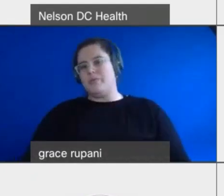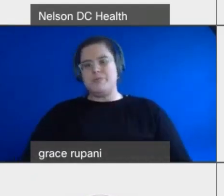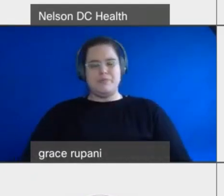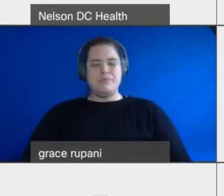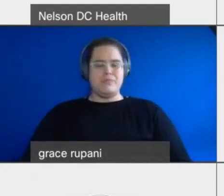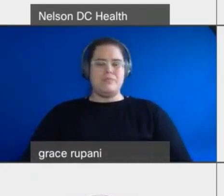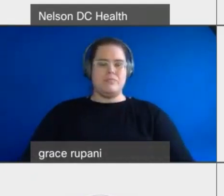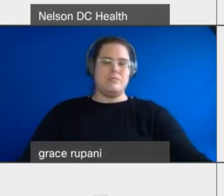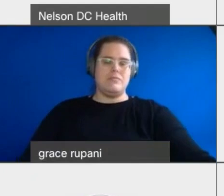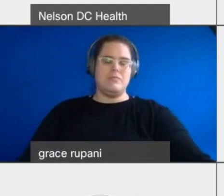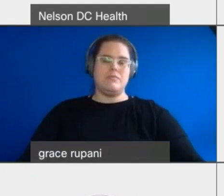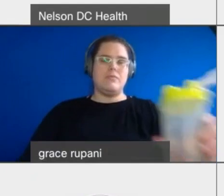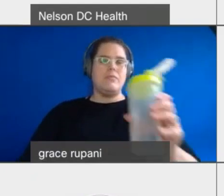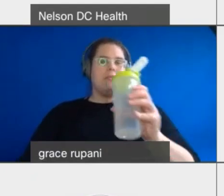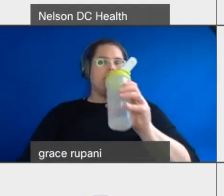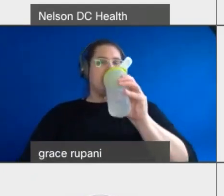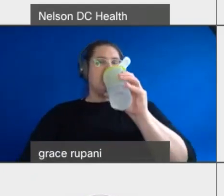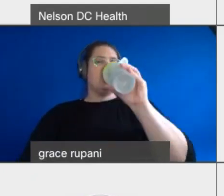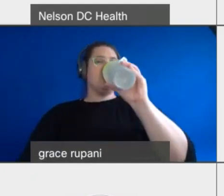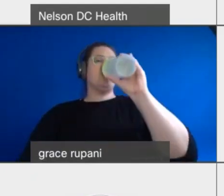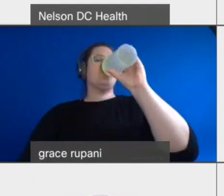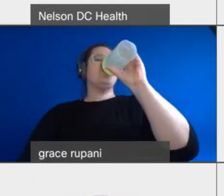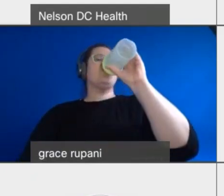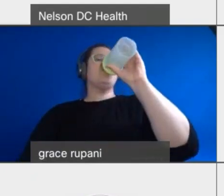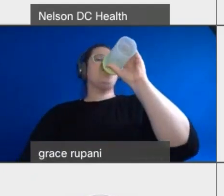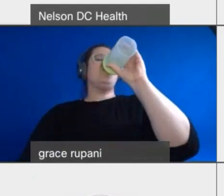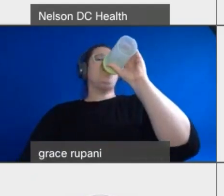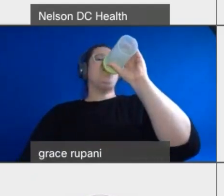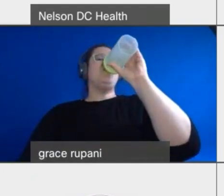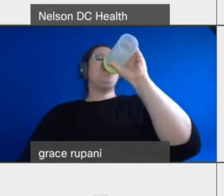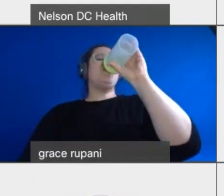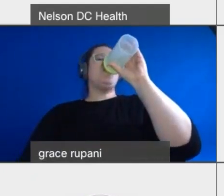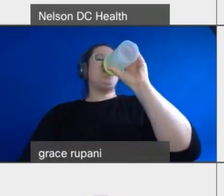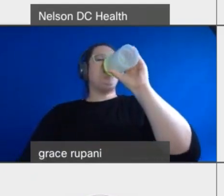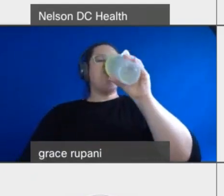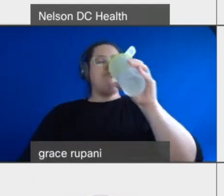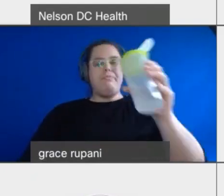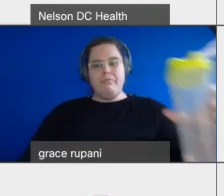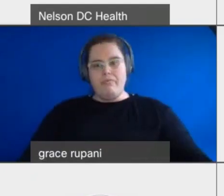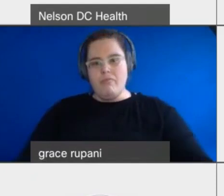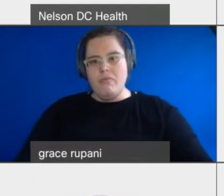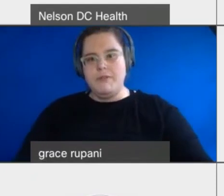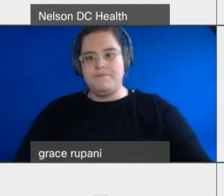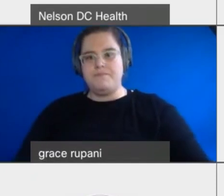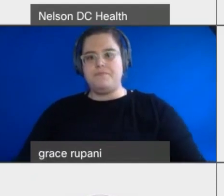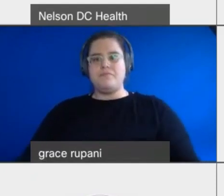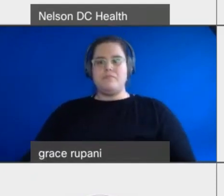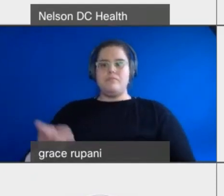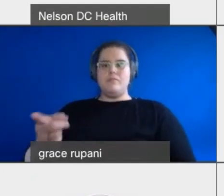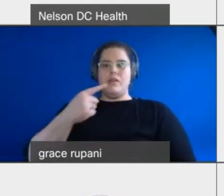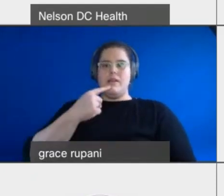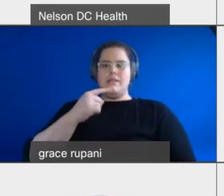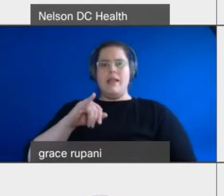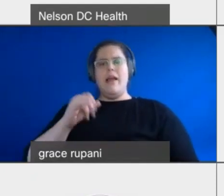So there were a number of questions submitted on behalf of the DD Council. Please ensure that all those questions were received and that